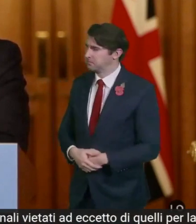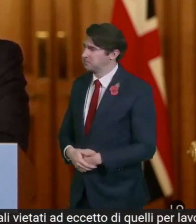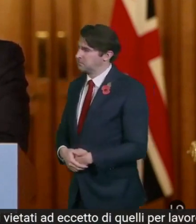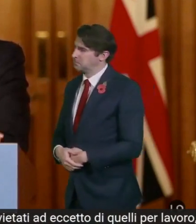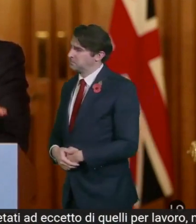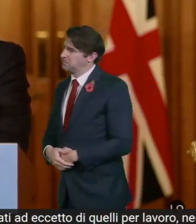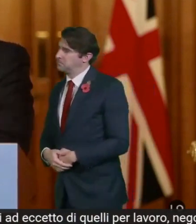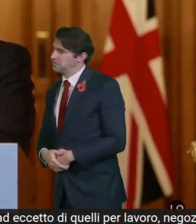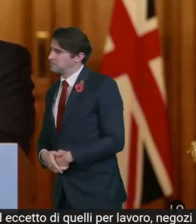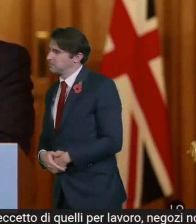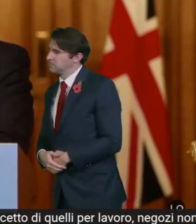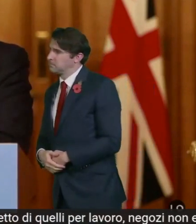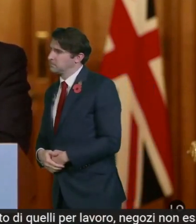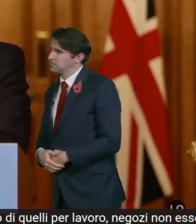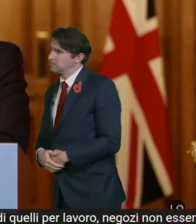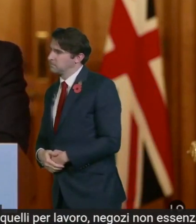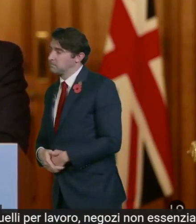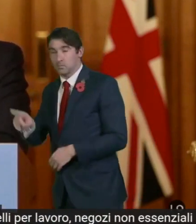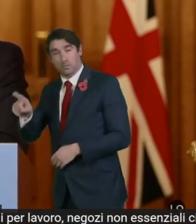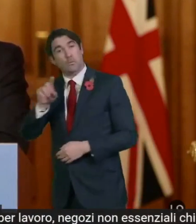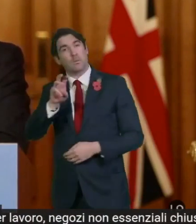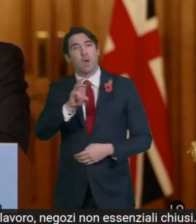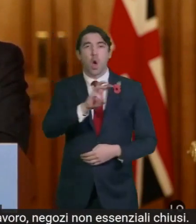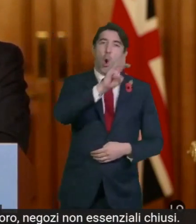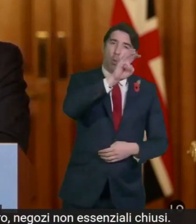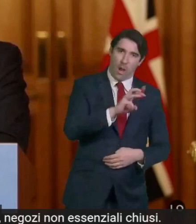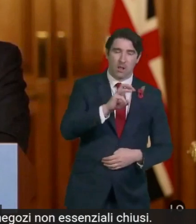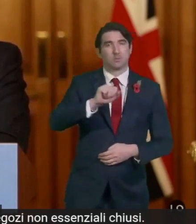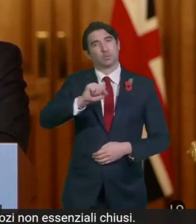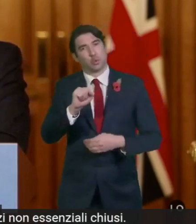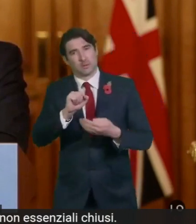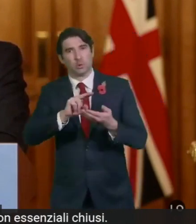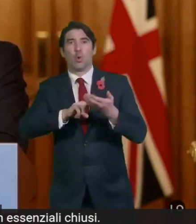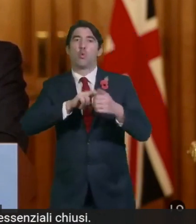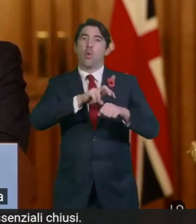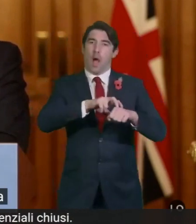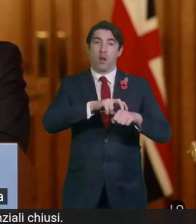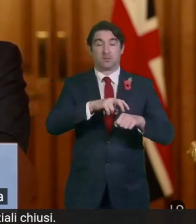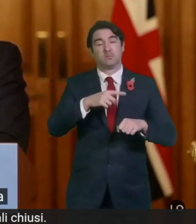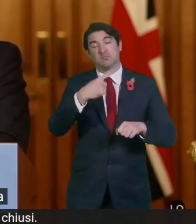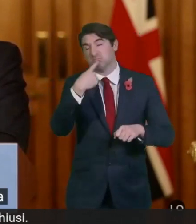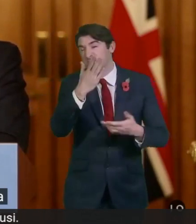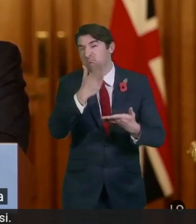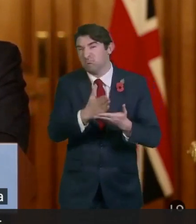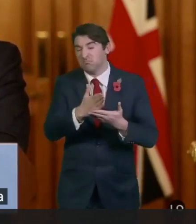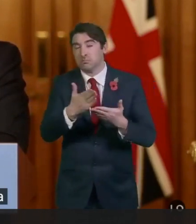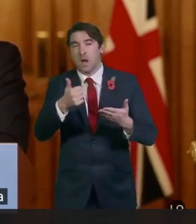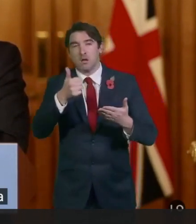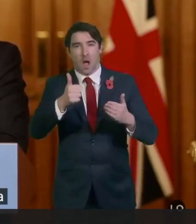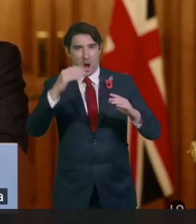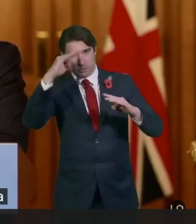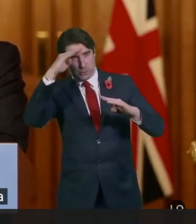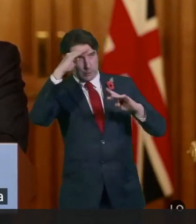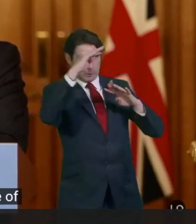now is that there's quite a large degree of congruence between the whole of the UK, in the sense